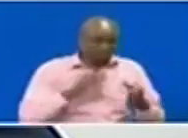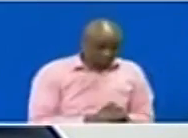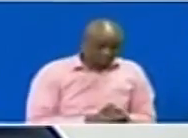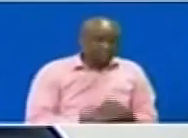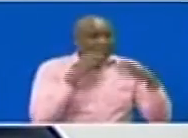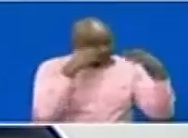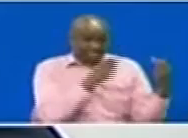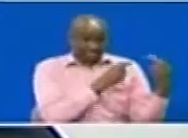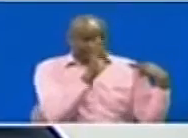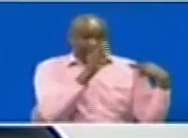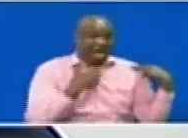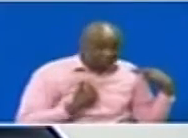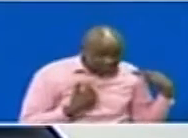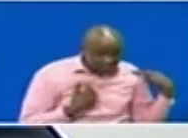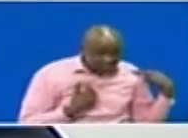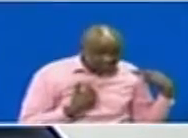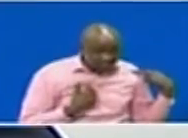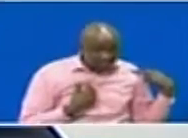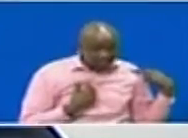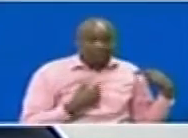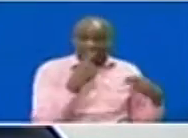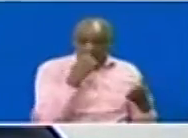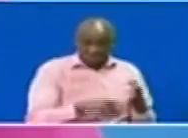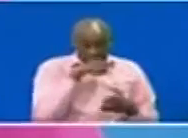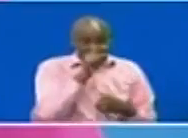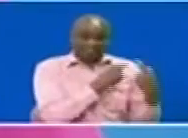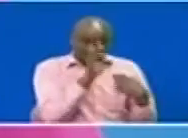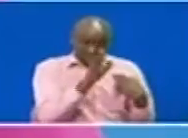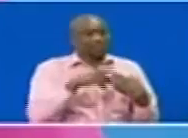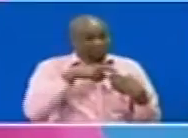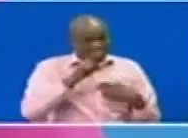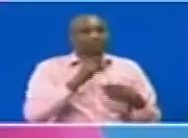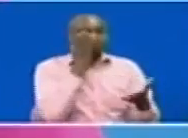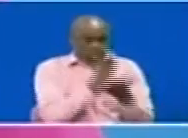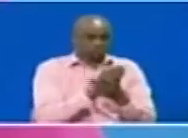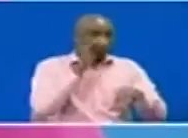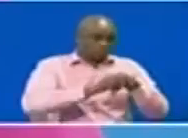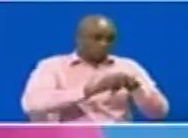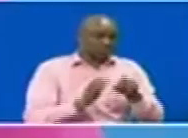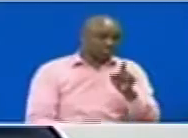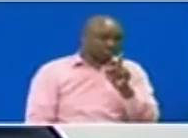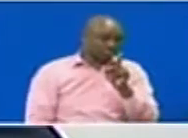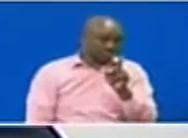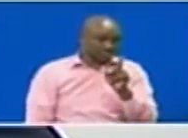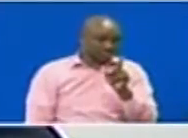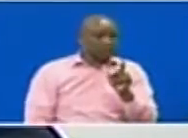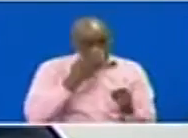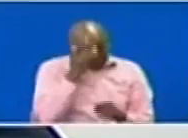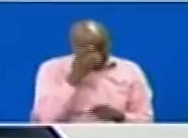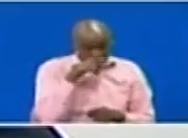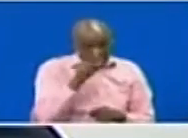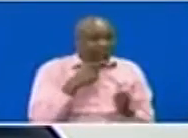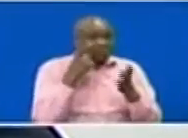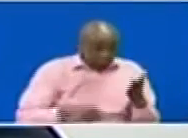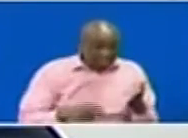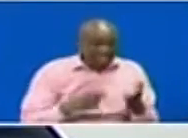The president has a role to play in that. And I would say he's done what he could have done in the circumstances, because he's brought